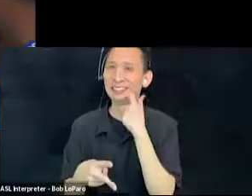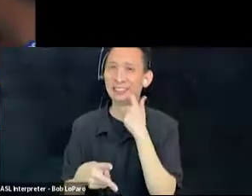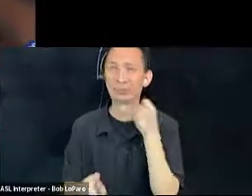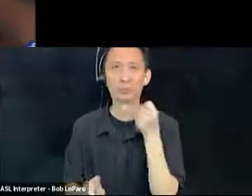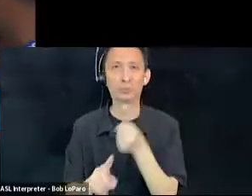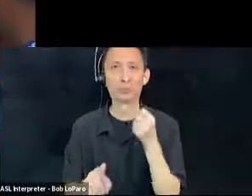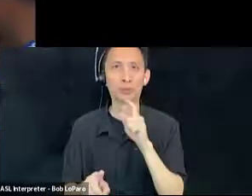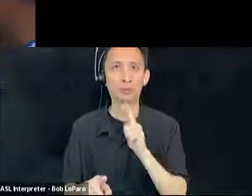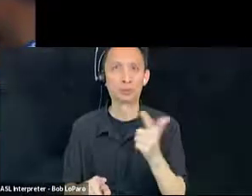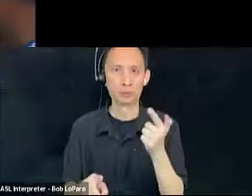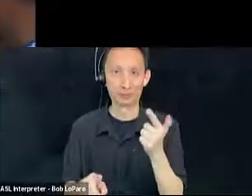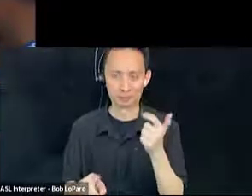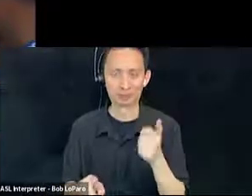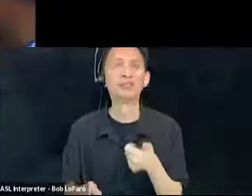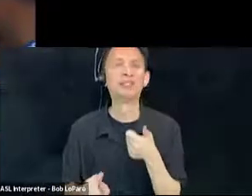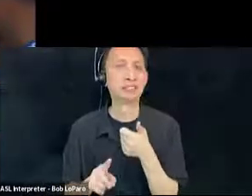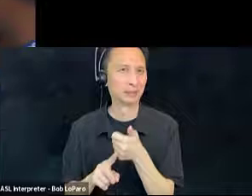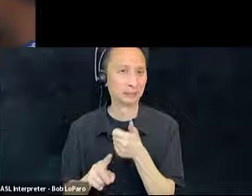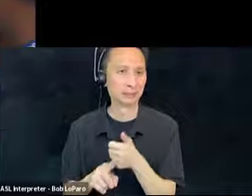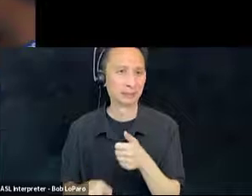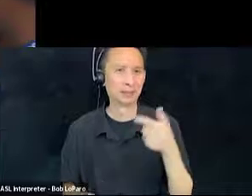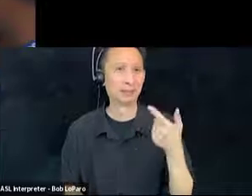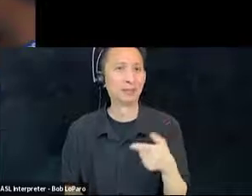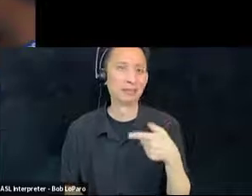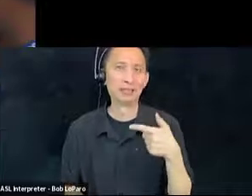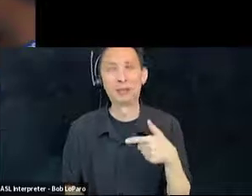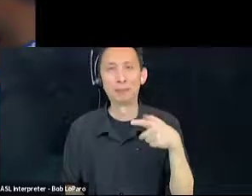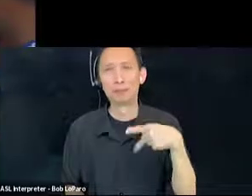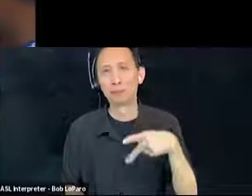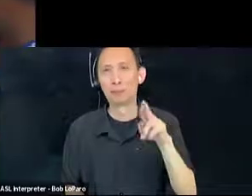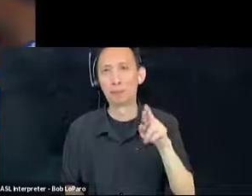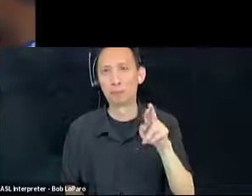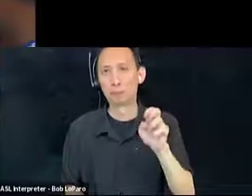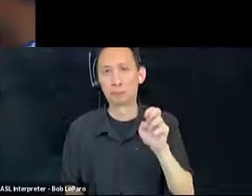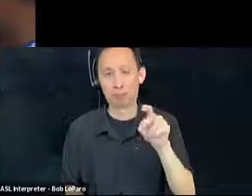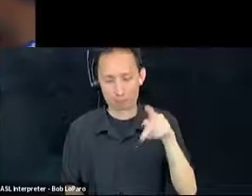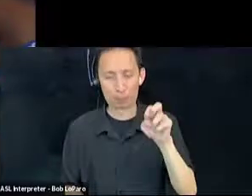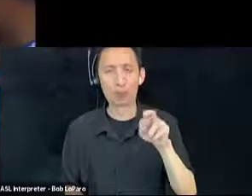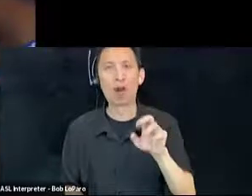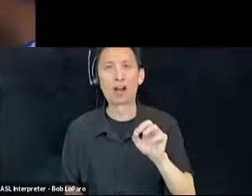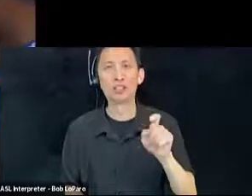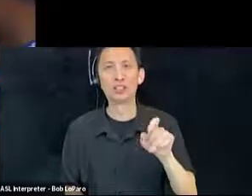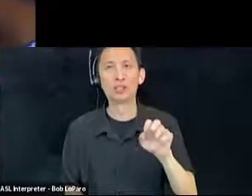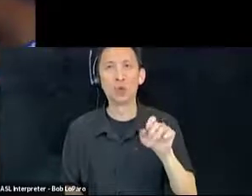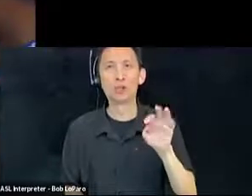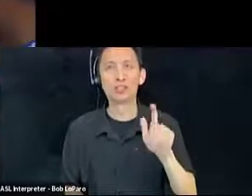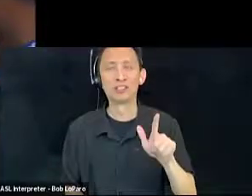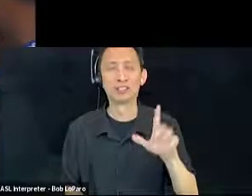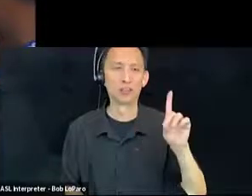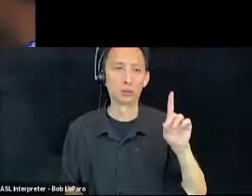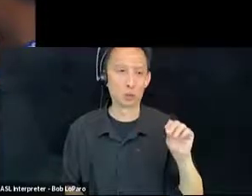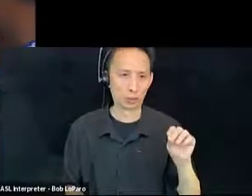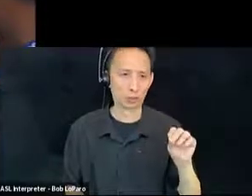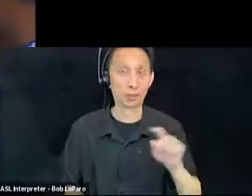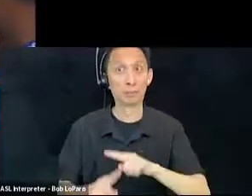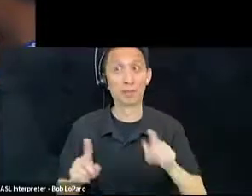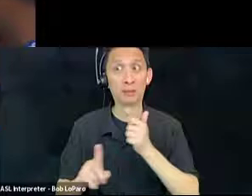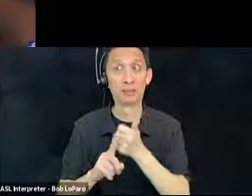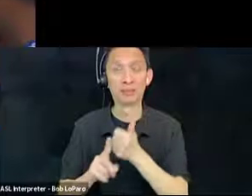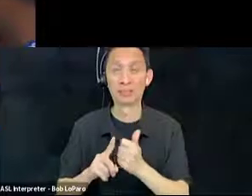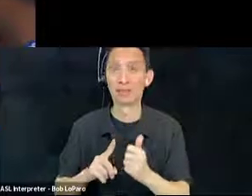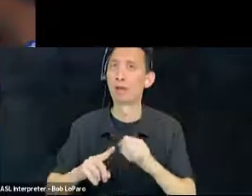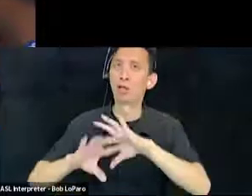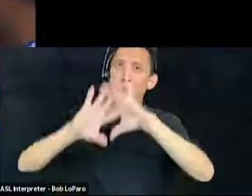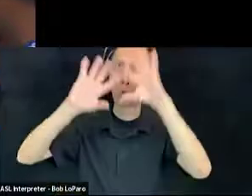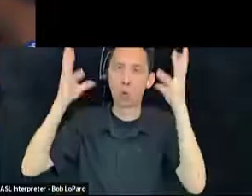diagnosis of a paroxysomal disorder. And he is what I would call a total communicator. TJ takes in information